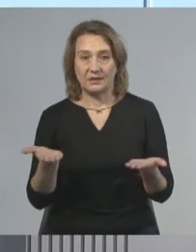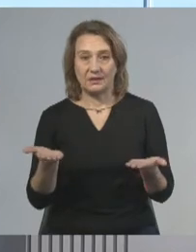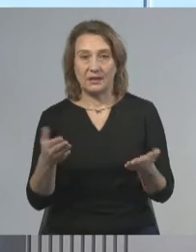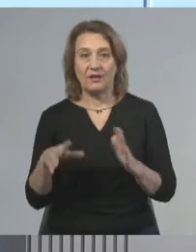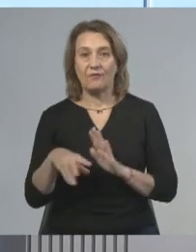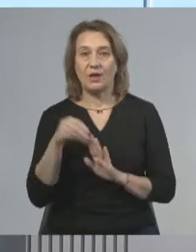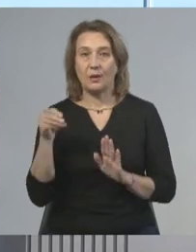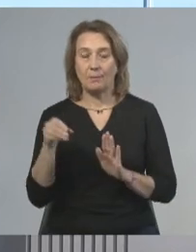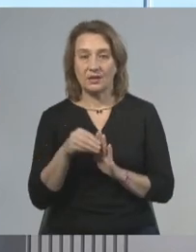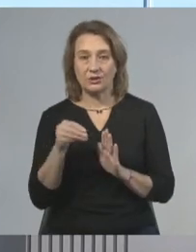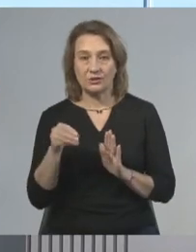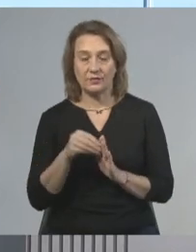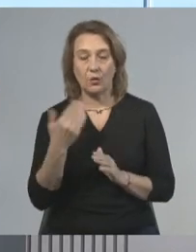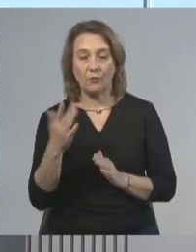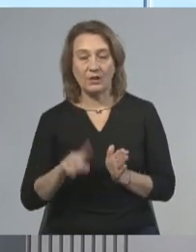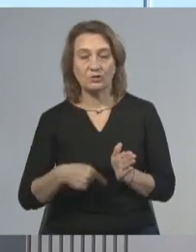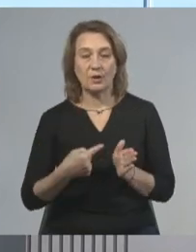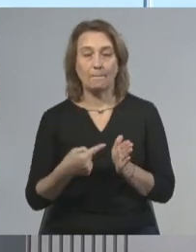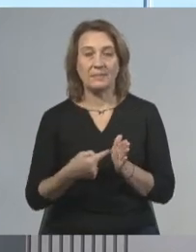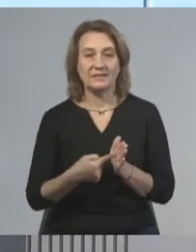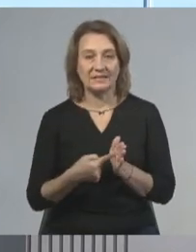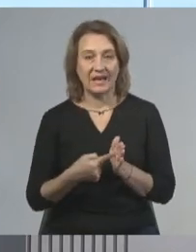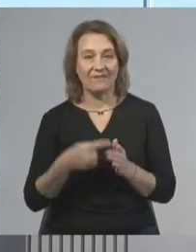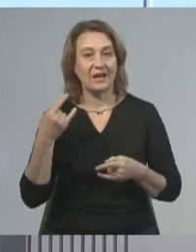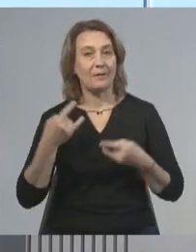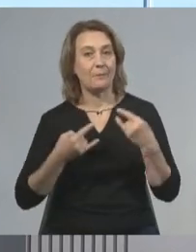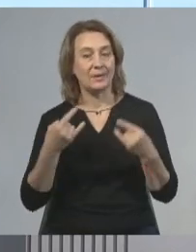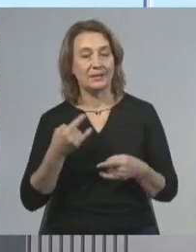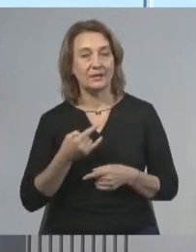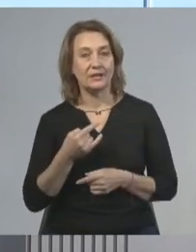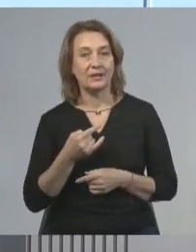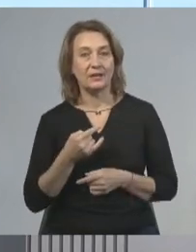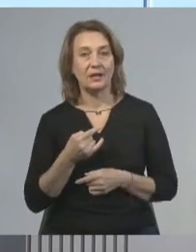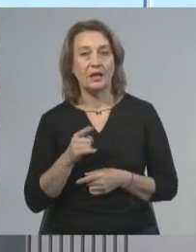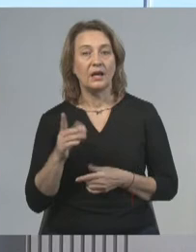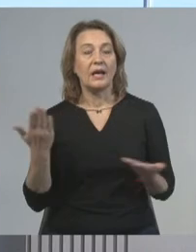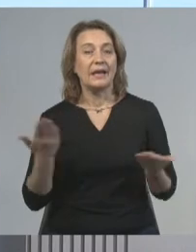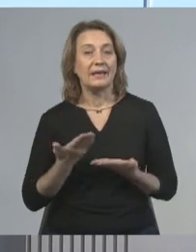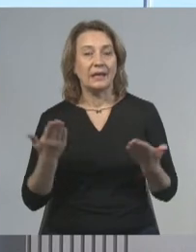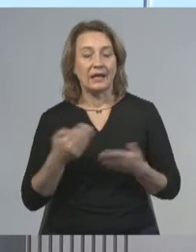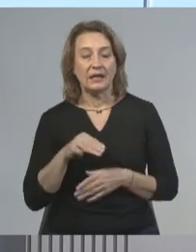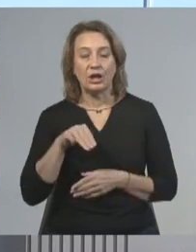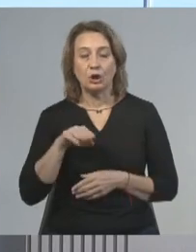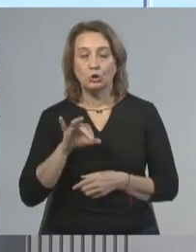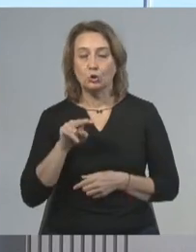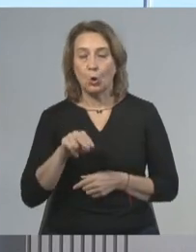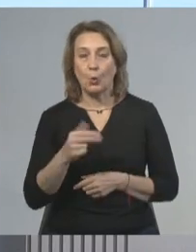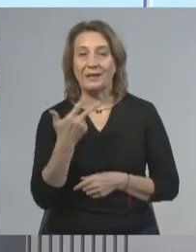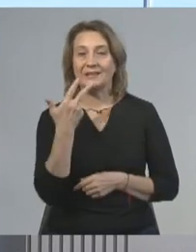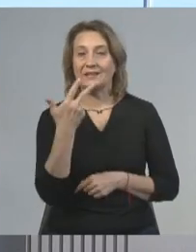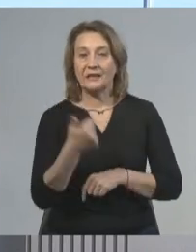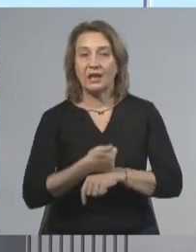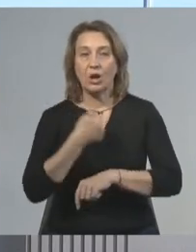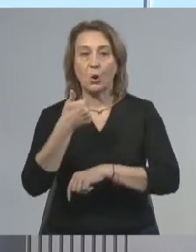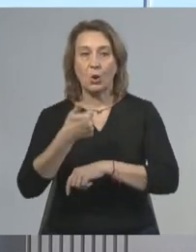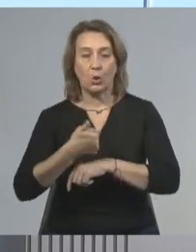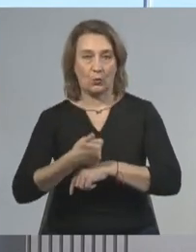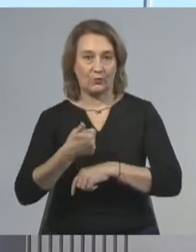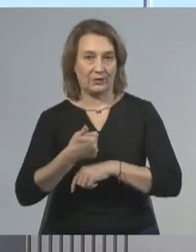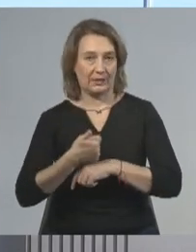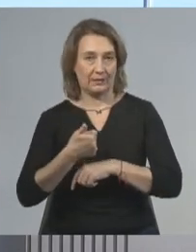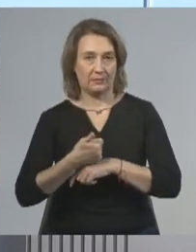covering local elections in your local media what are the top three key challenges you see when